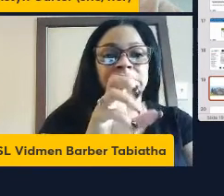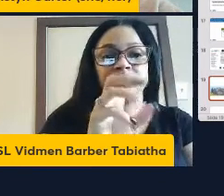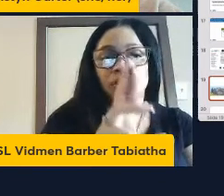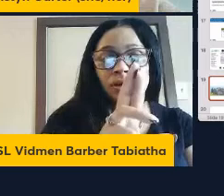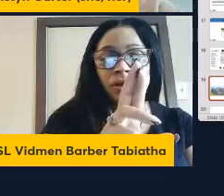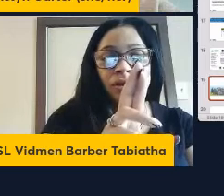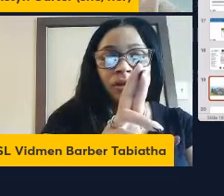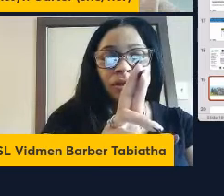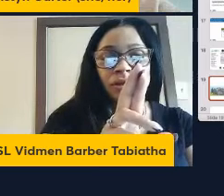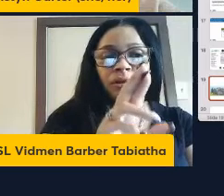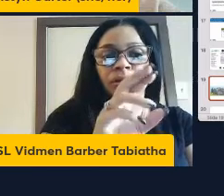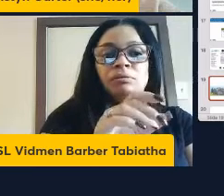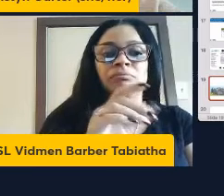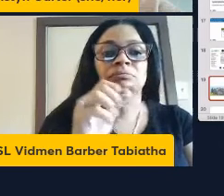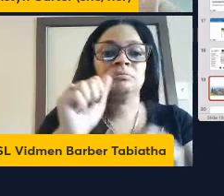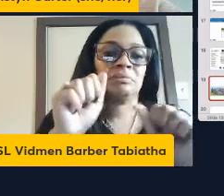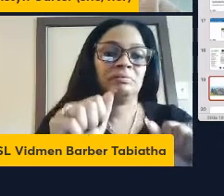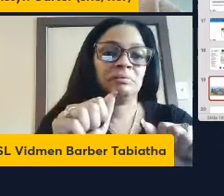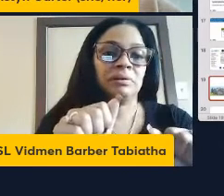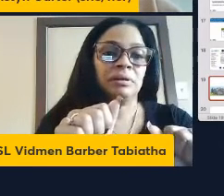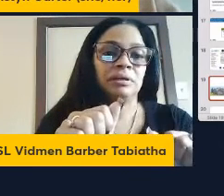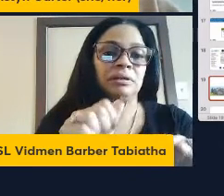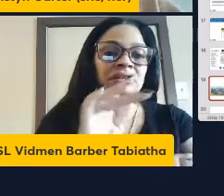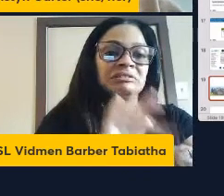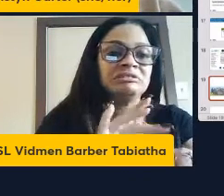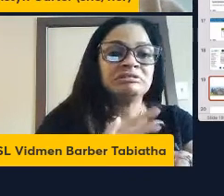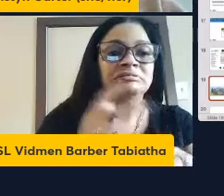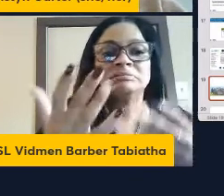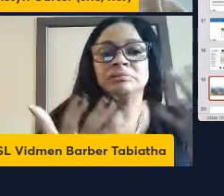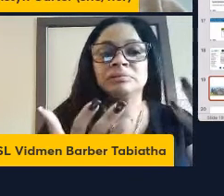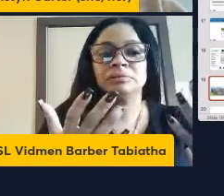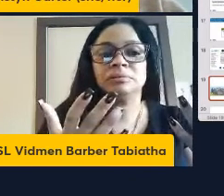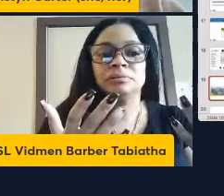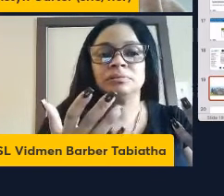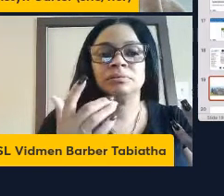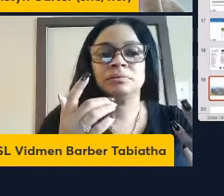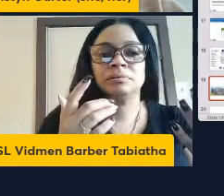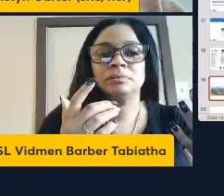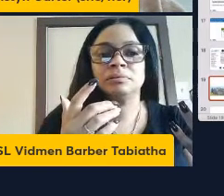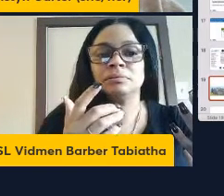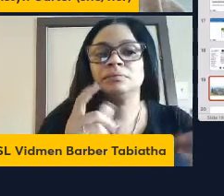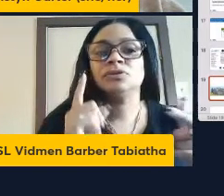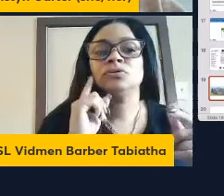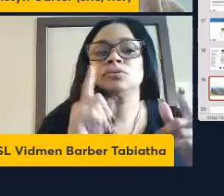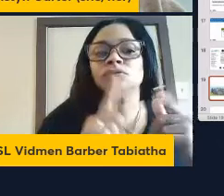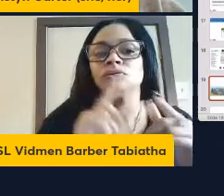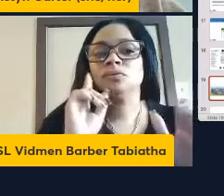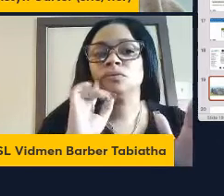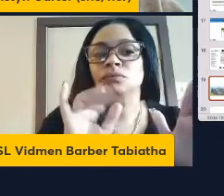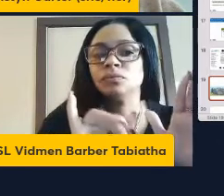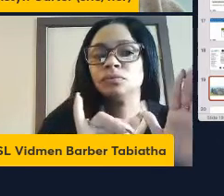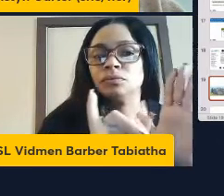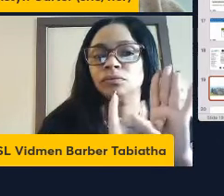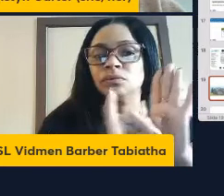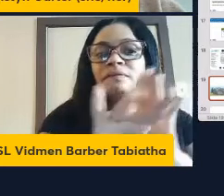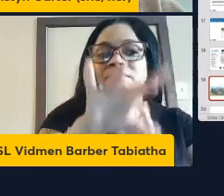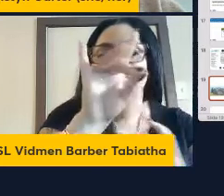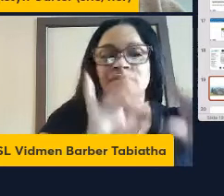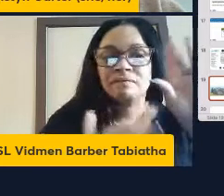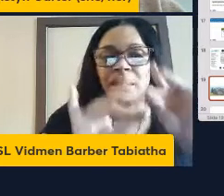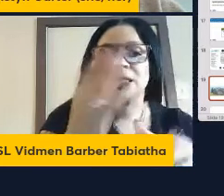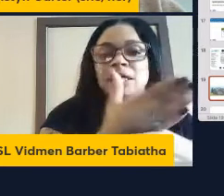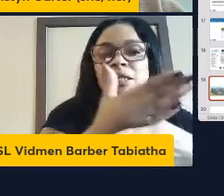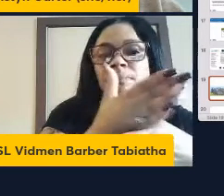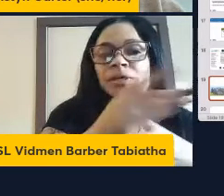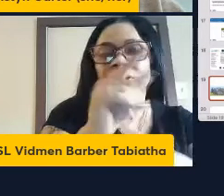that you tetramerize and then using kind of yeast display able to identify binding between